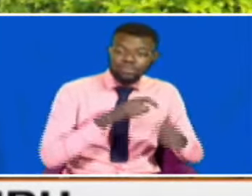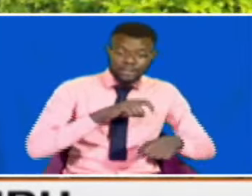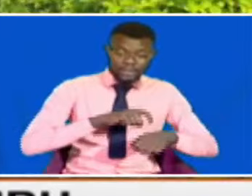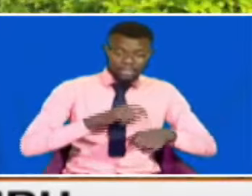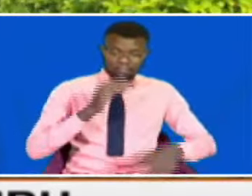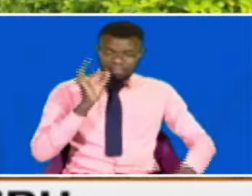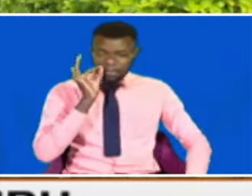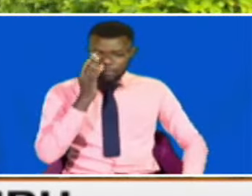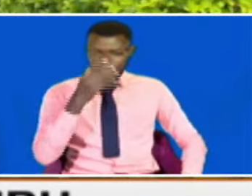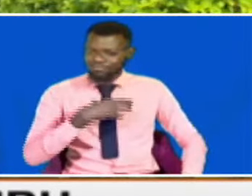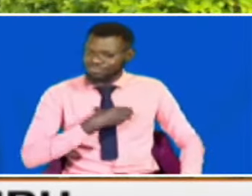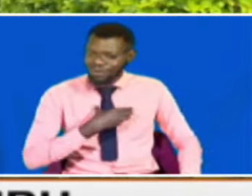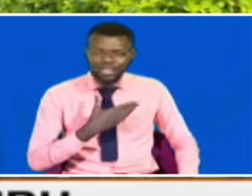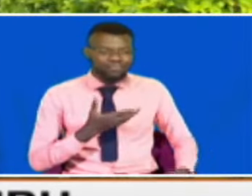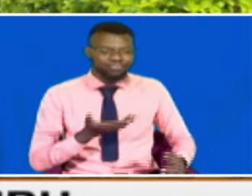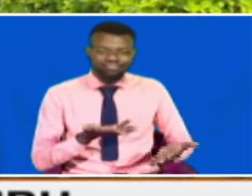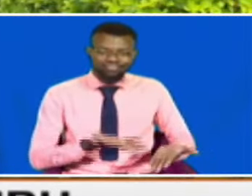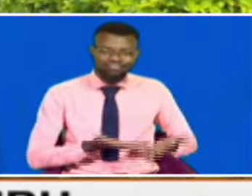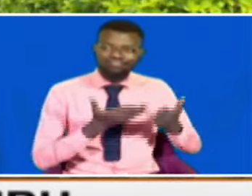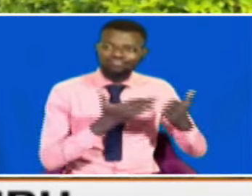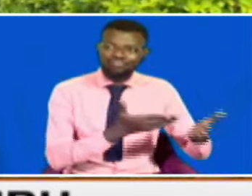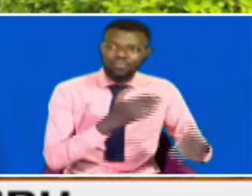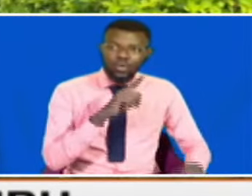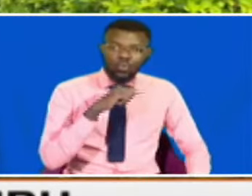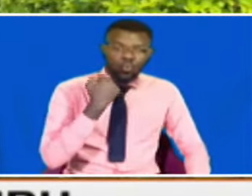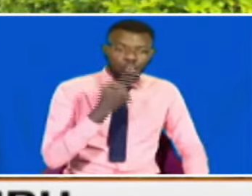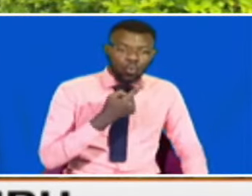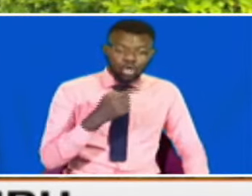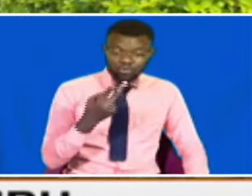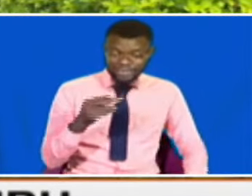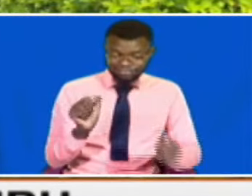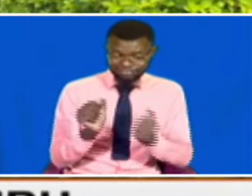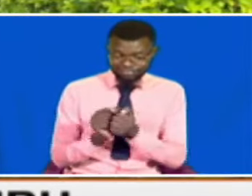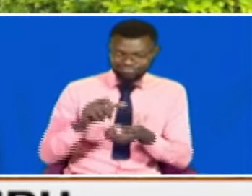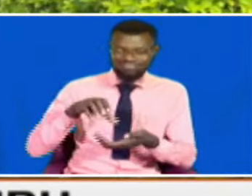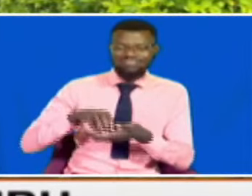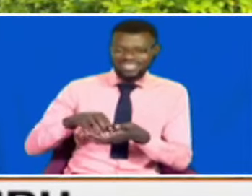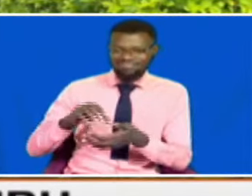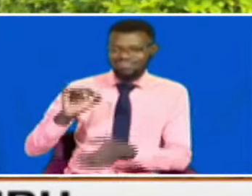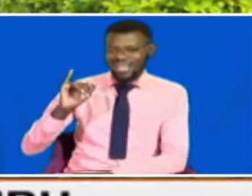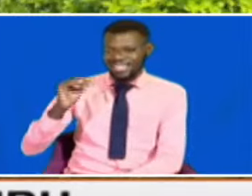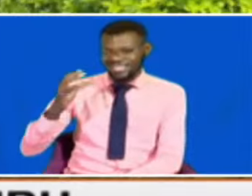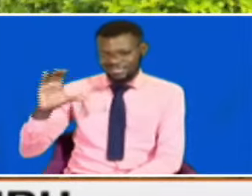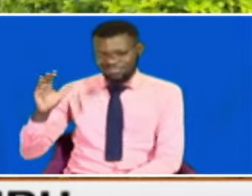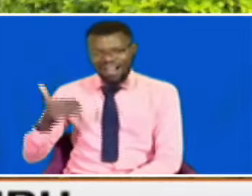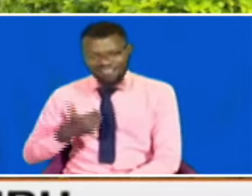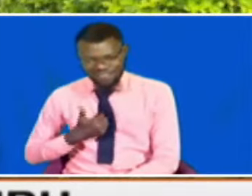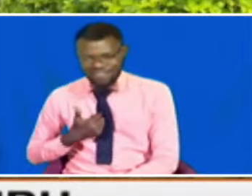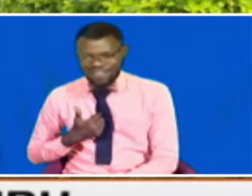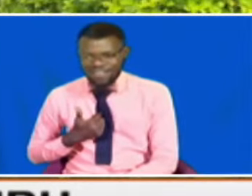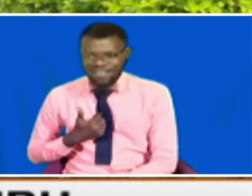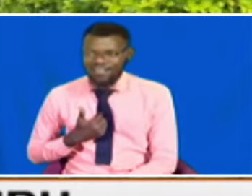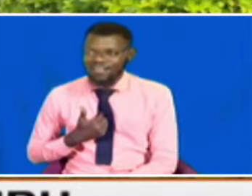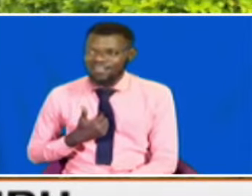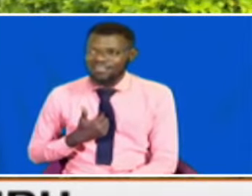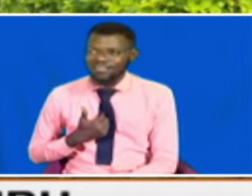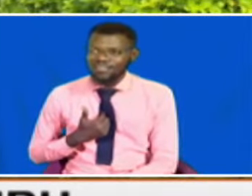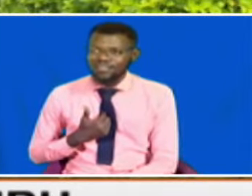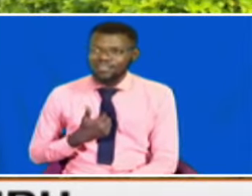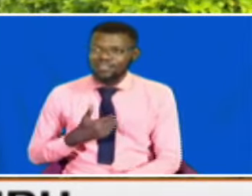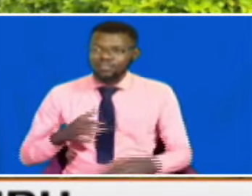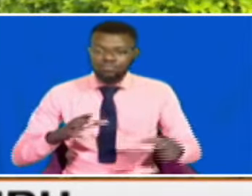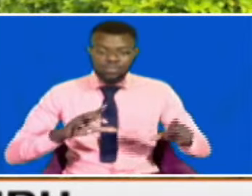2010, kulikuwa na kesi ya Hague, sidiyo? Na tena ilikuwa muhimu sababu